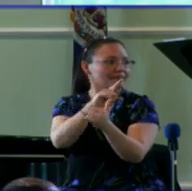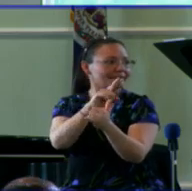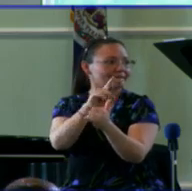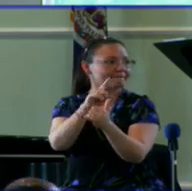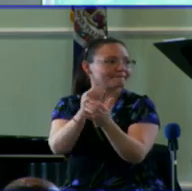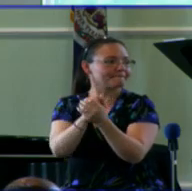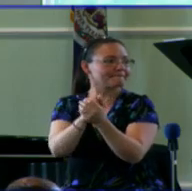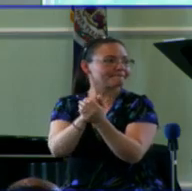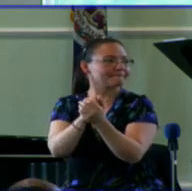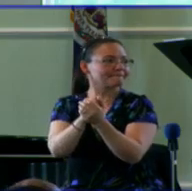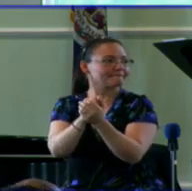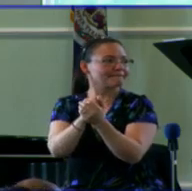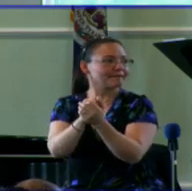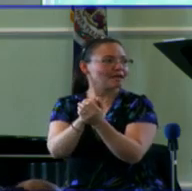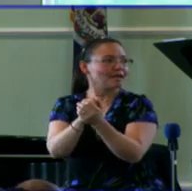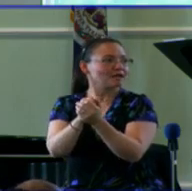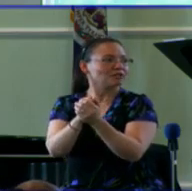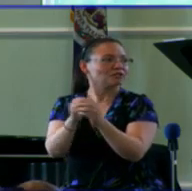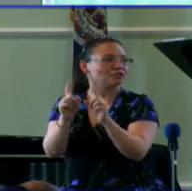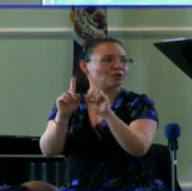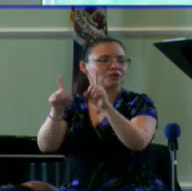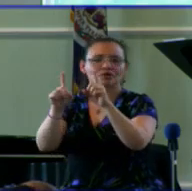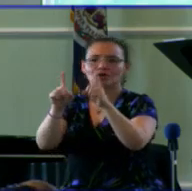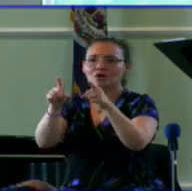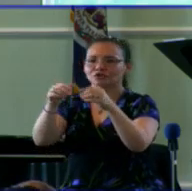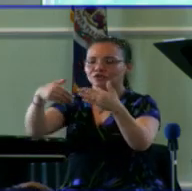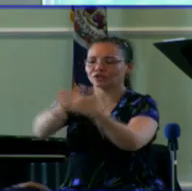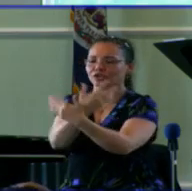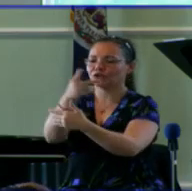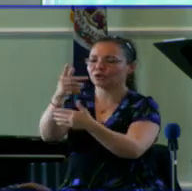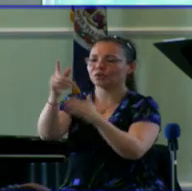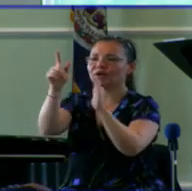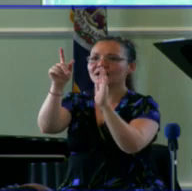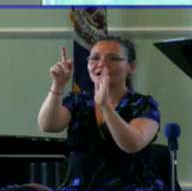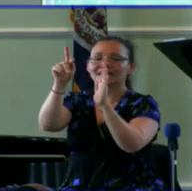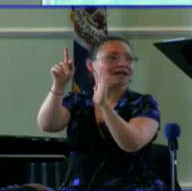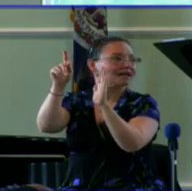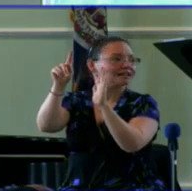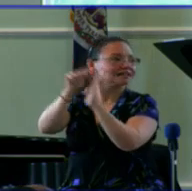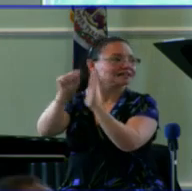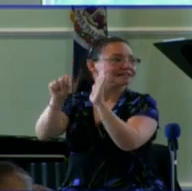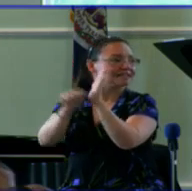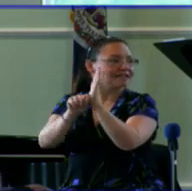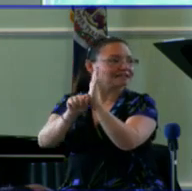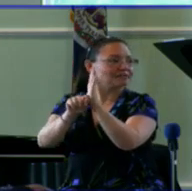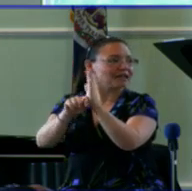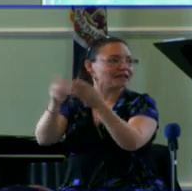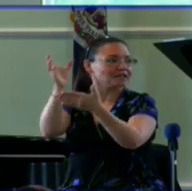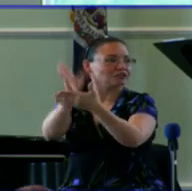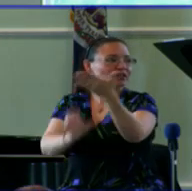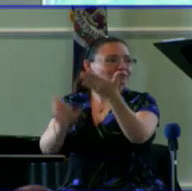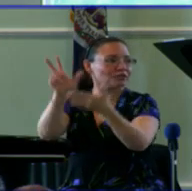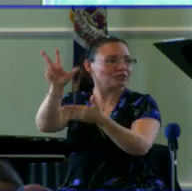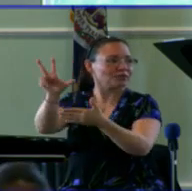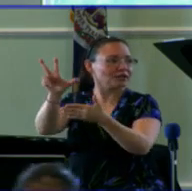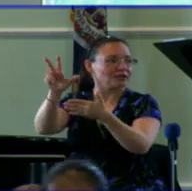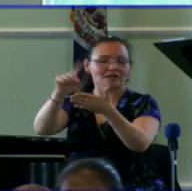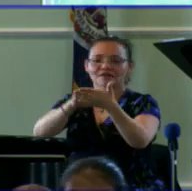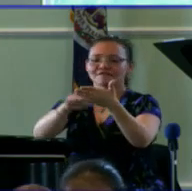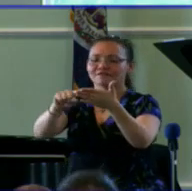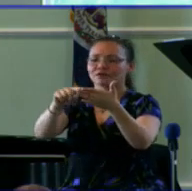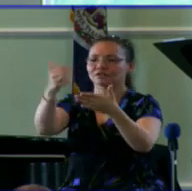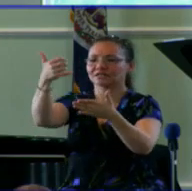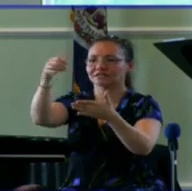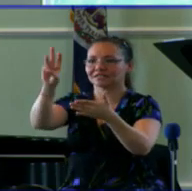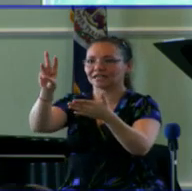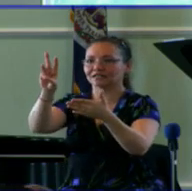Psalm 19. Come with me to the New Testament, 2 Timothy chapter 3 and verse 16.